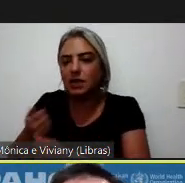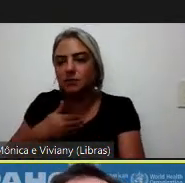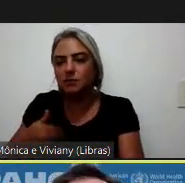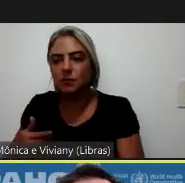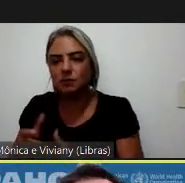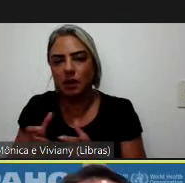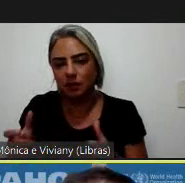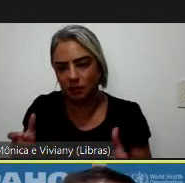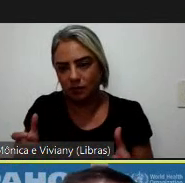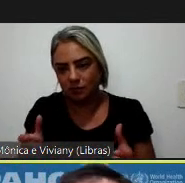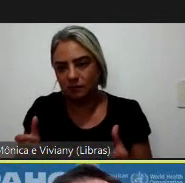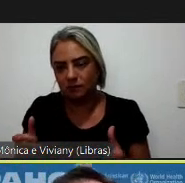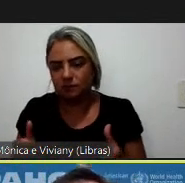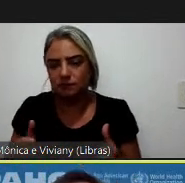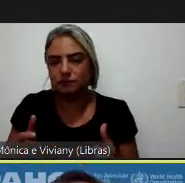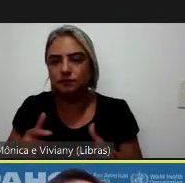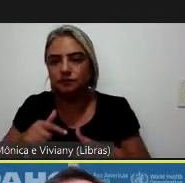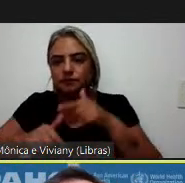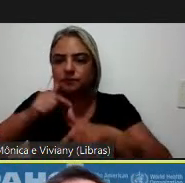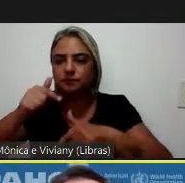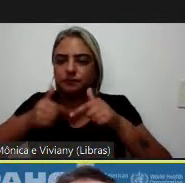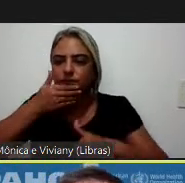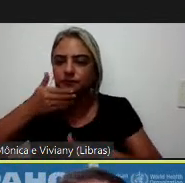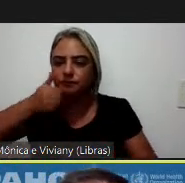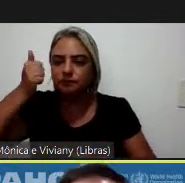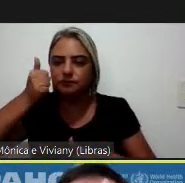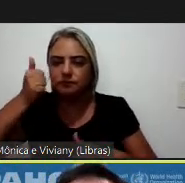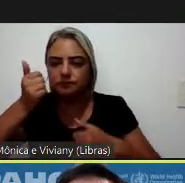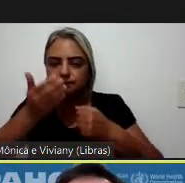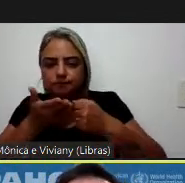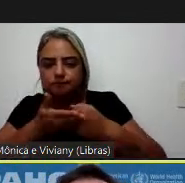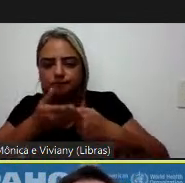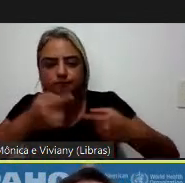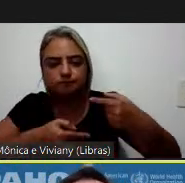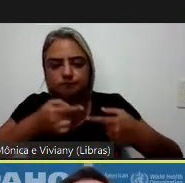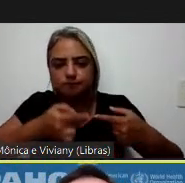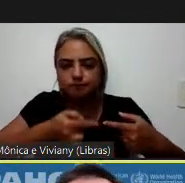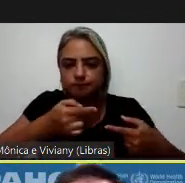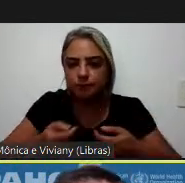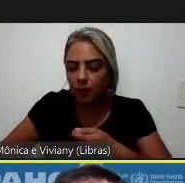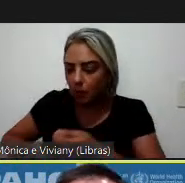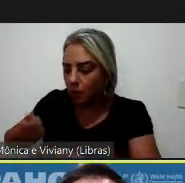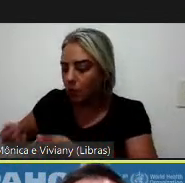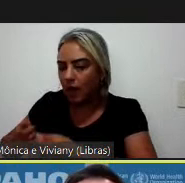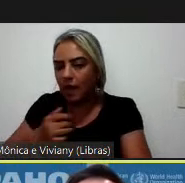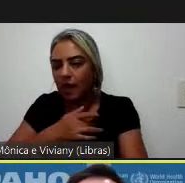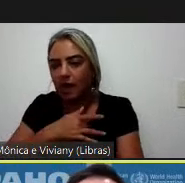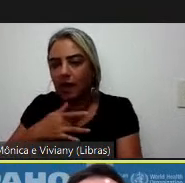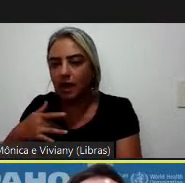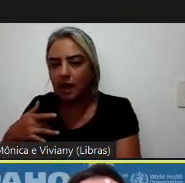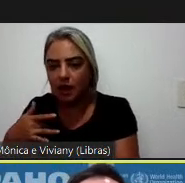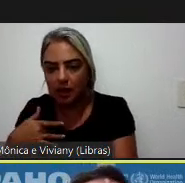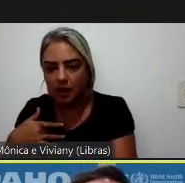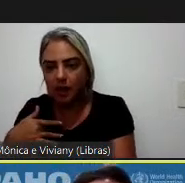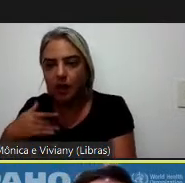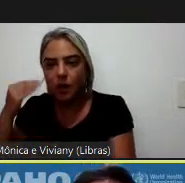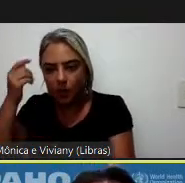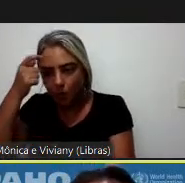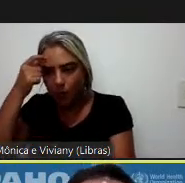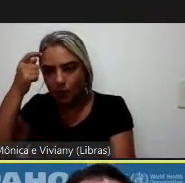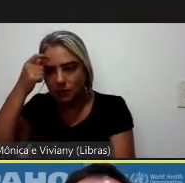do with the public expenditure in a better work, in a political level, with data about this